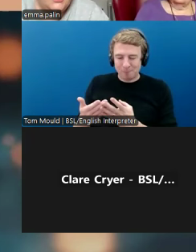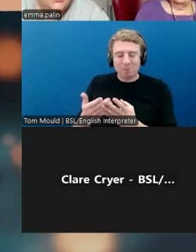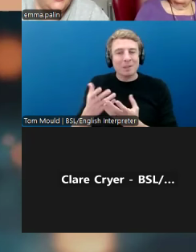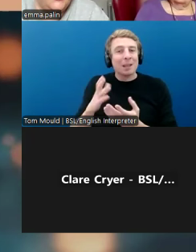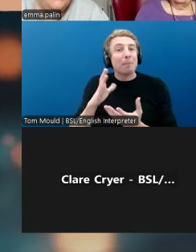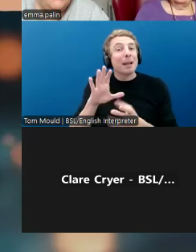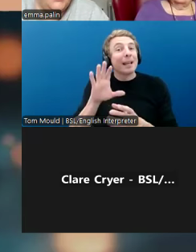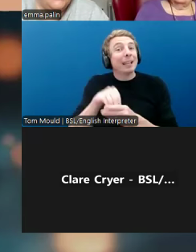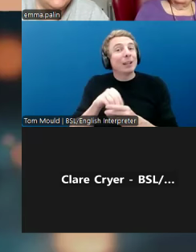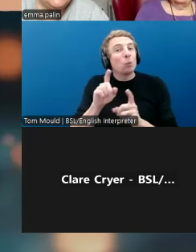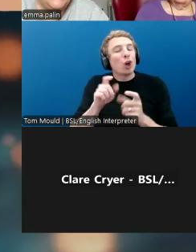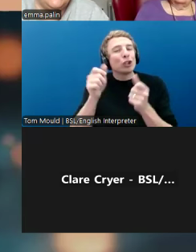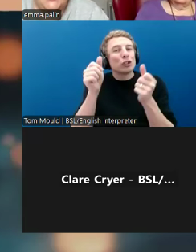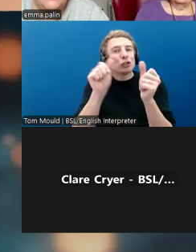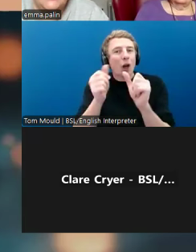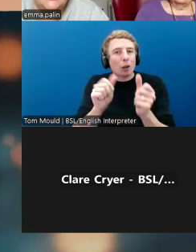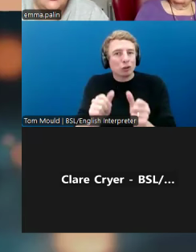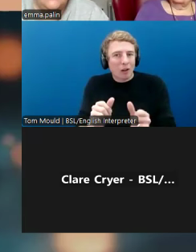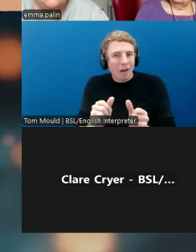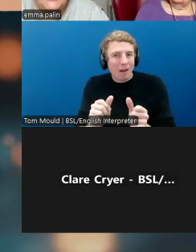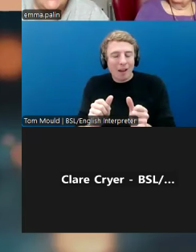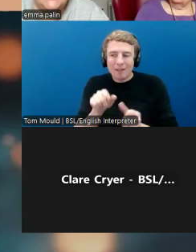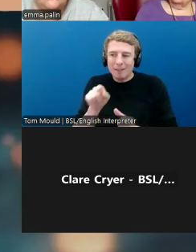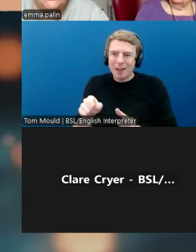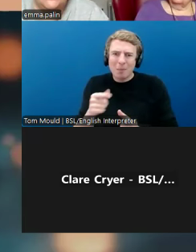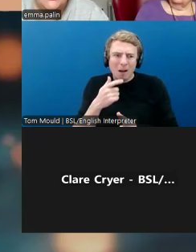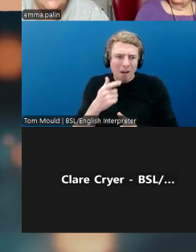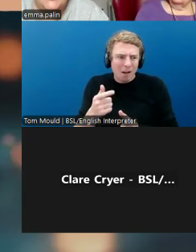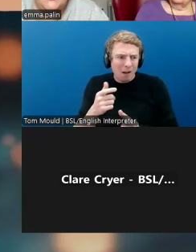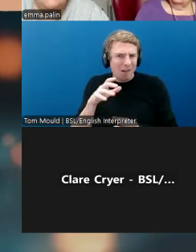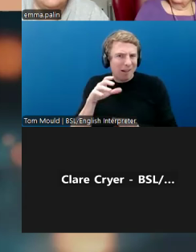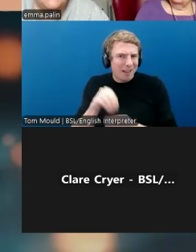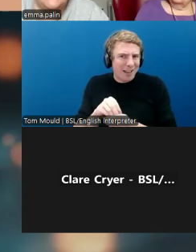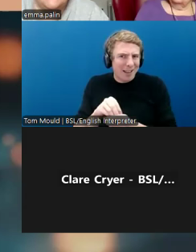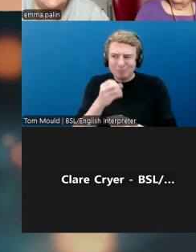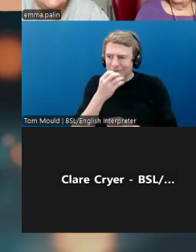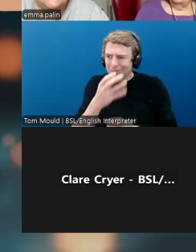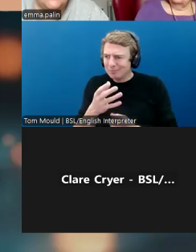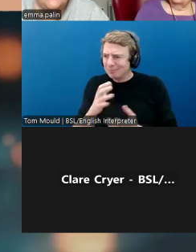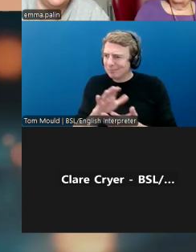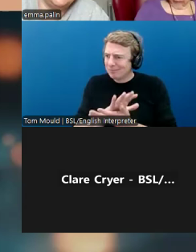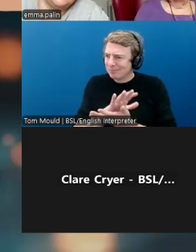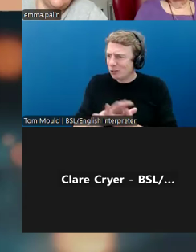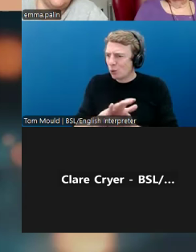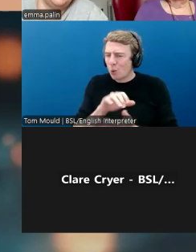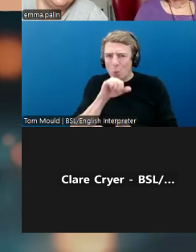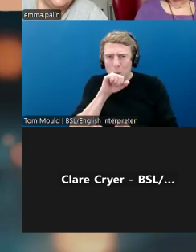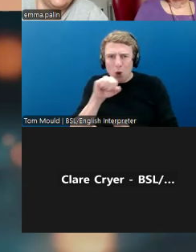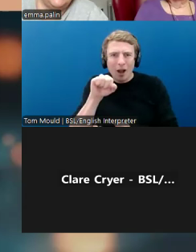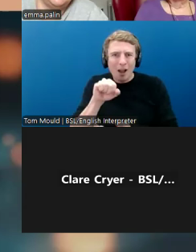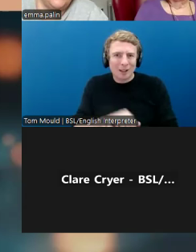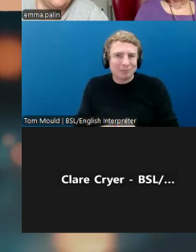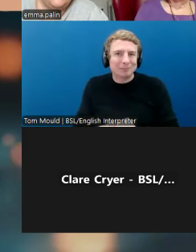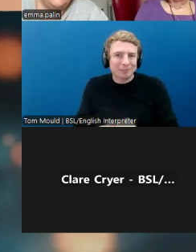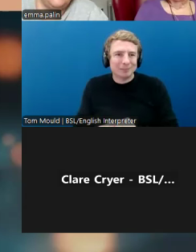sculpture, and would spend hours creating, which our colleagues